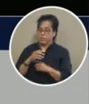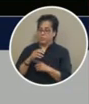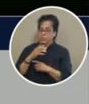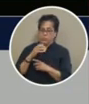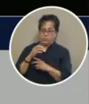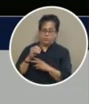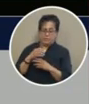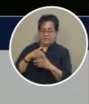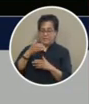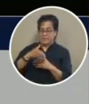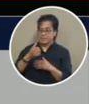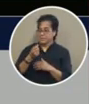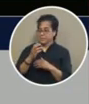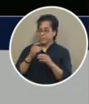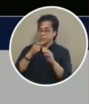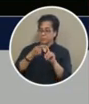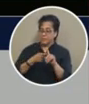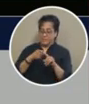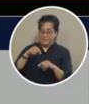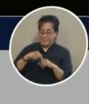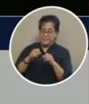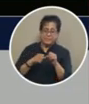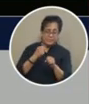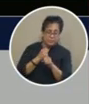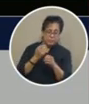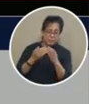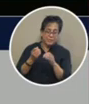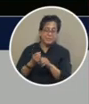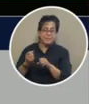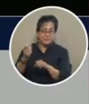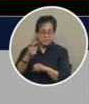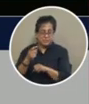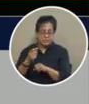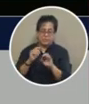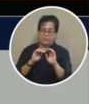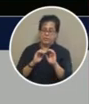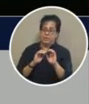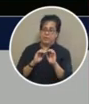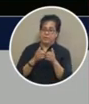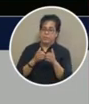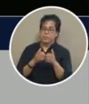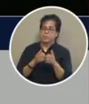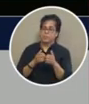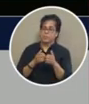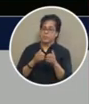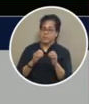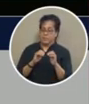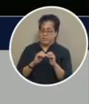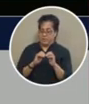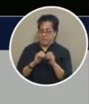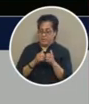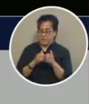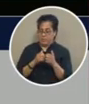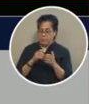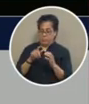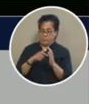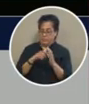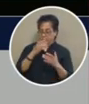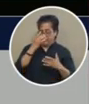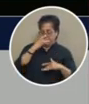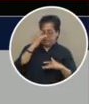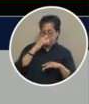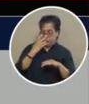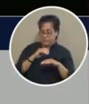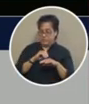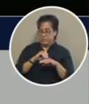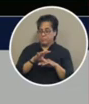the next several months, the rest of this year and into next year, in terms of how this disease is going to